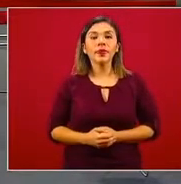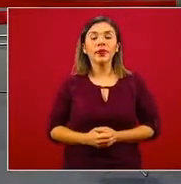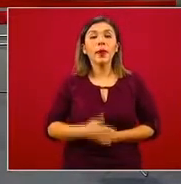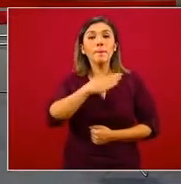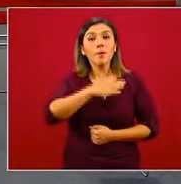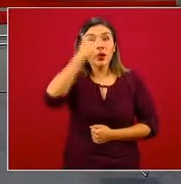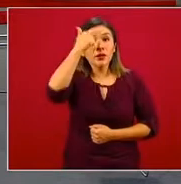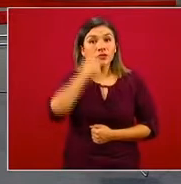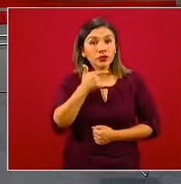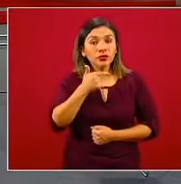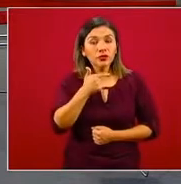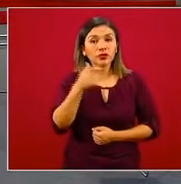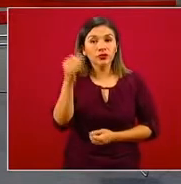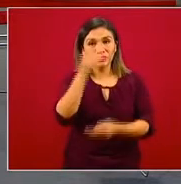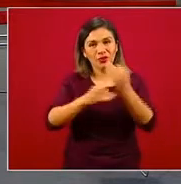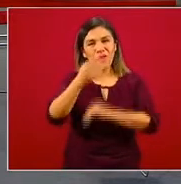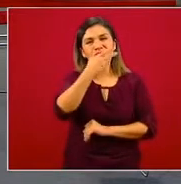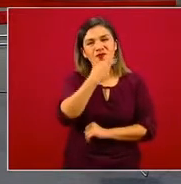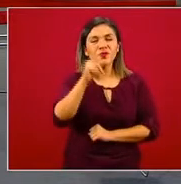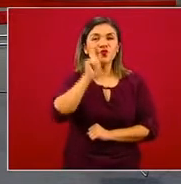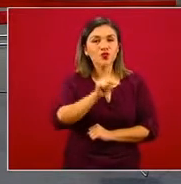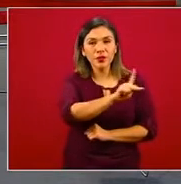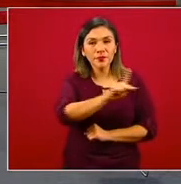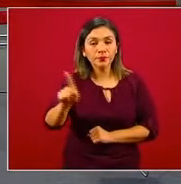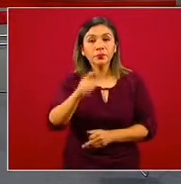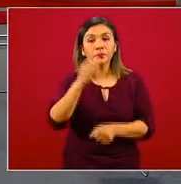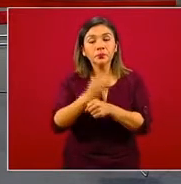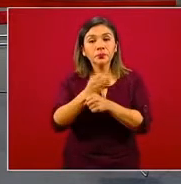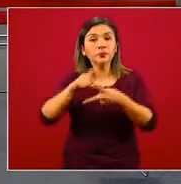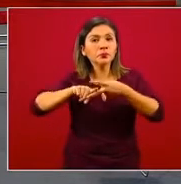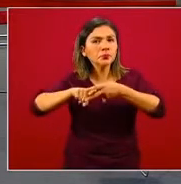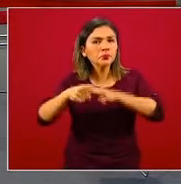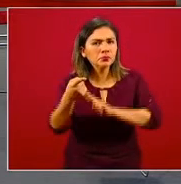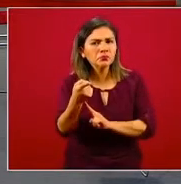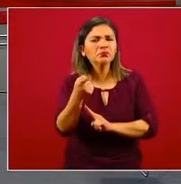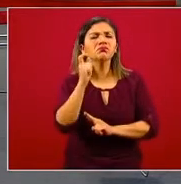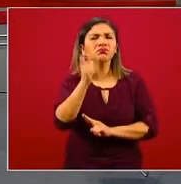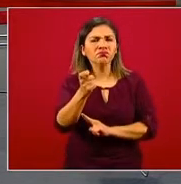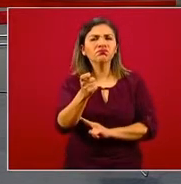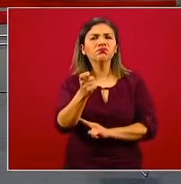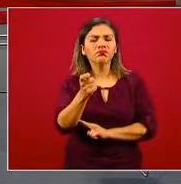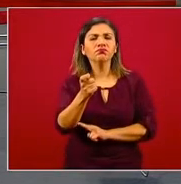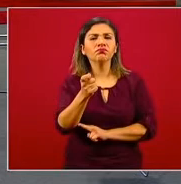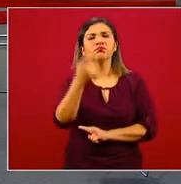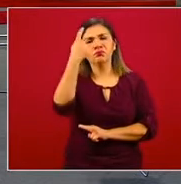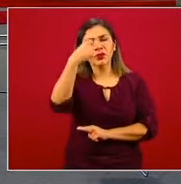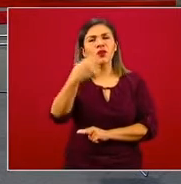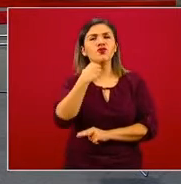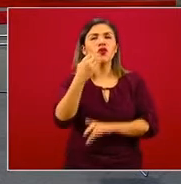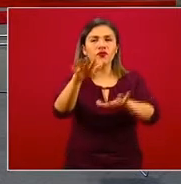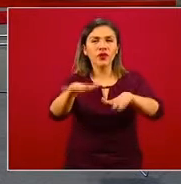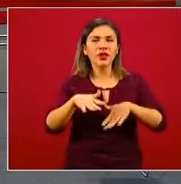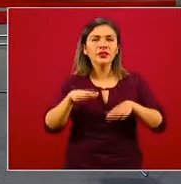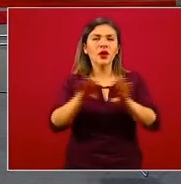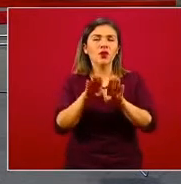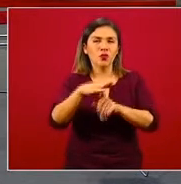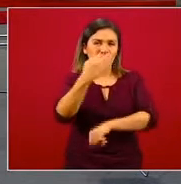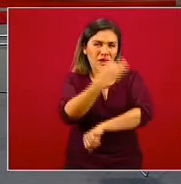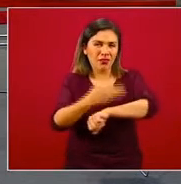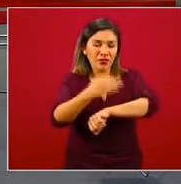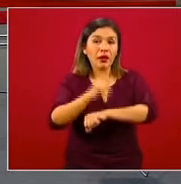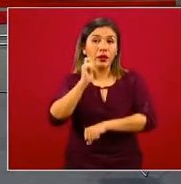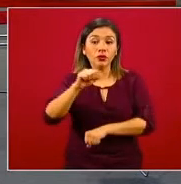Deputy Secretary, if I may, good evening, everybody. We're going to start with our